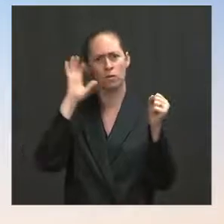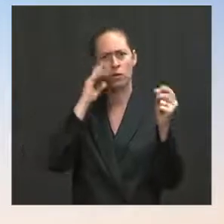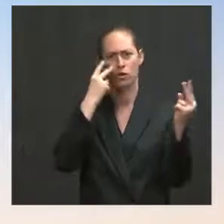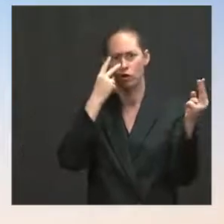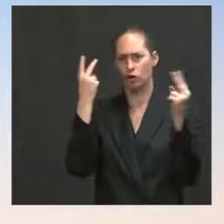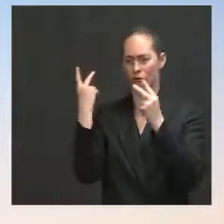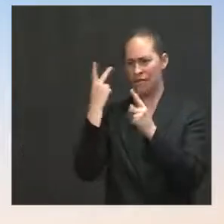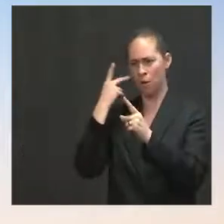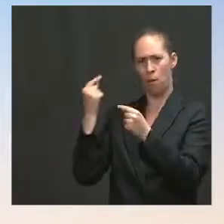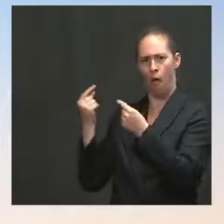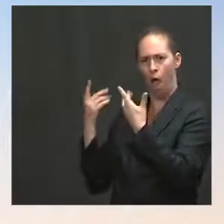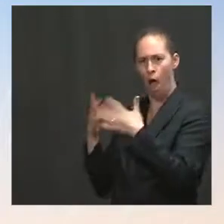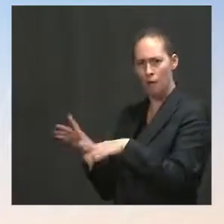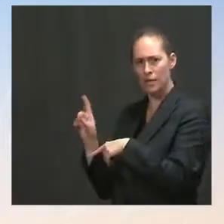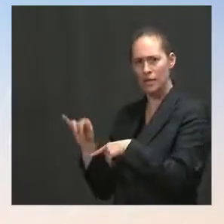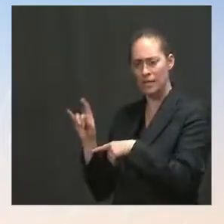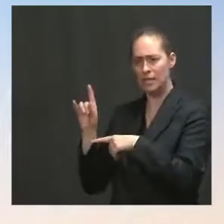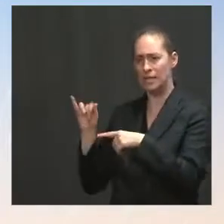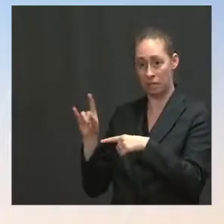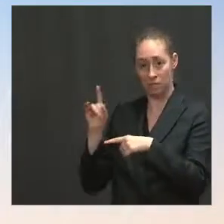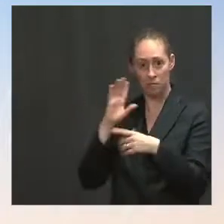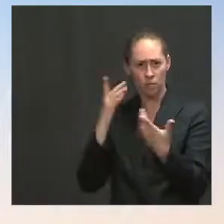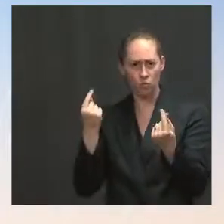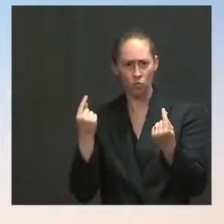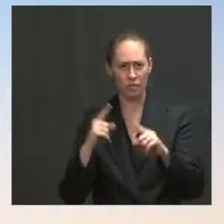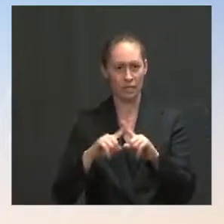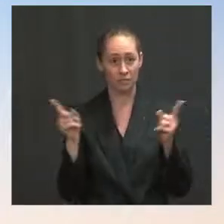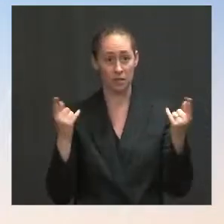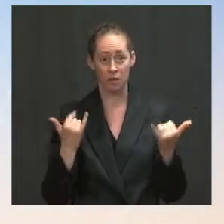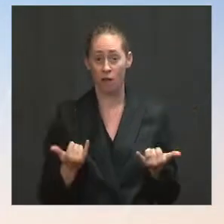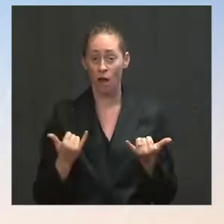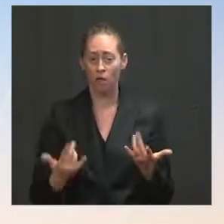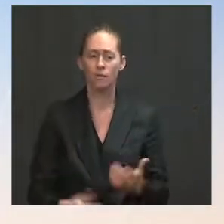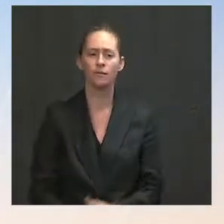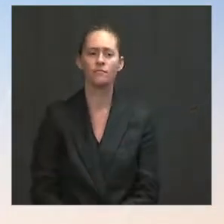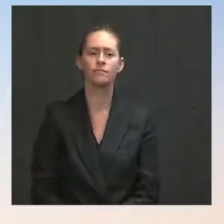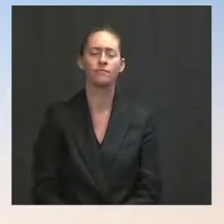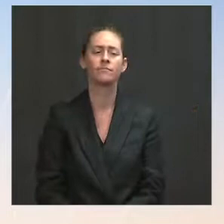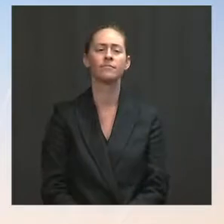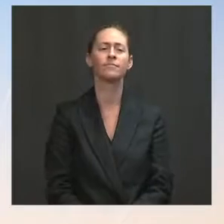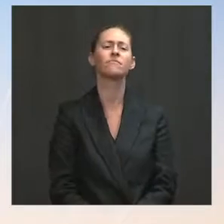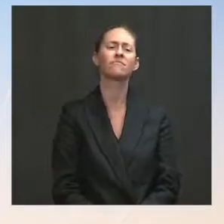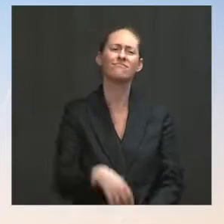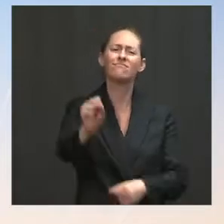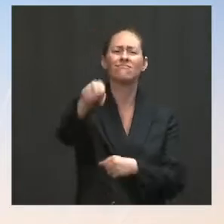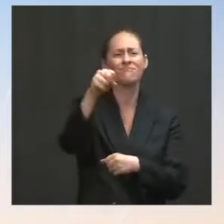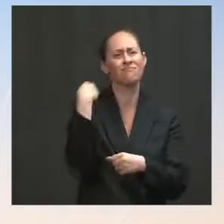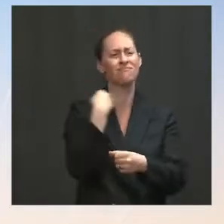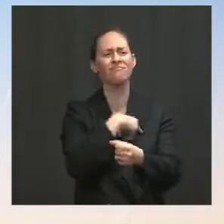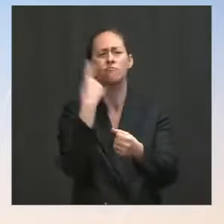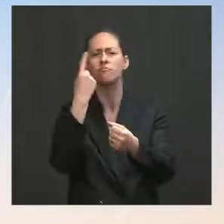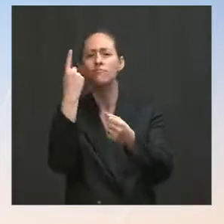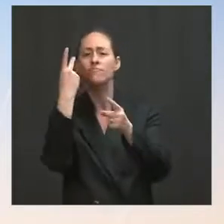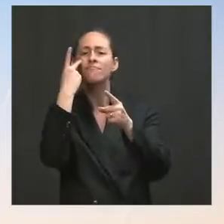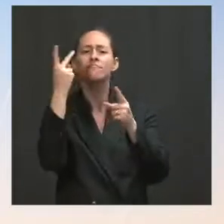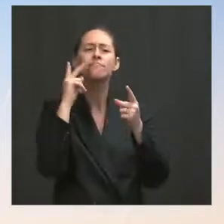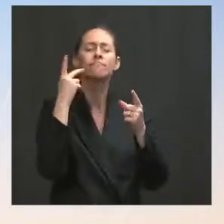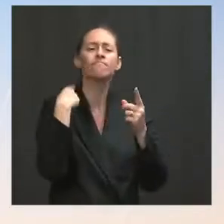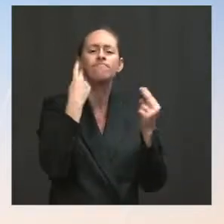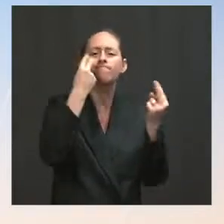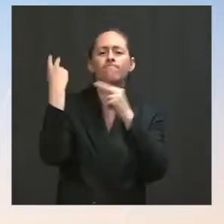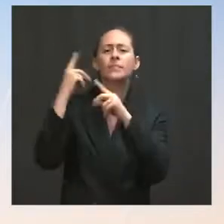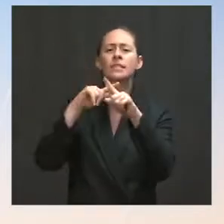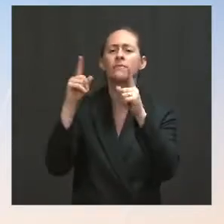today? Well, certainly history is always a part of how any leader approaches governing and approaches engagement